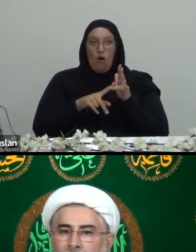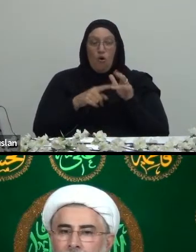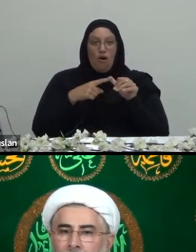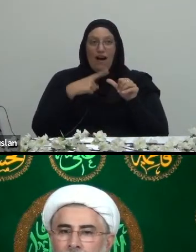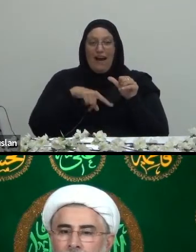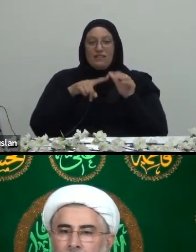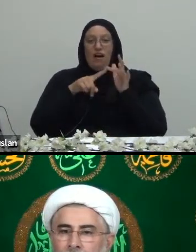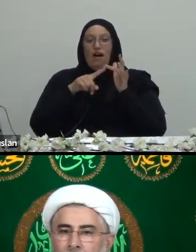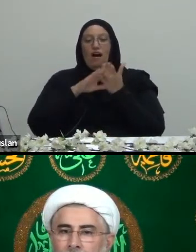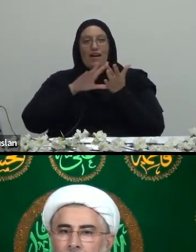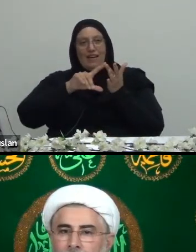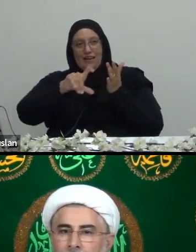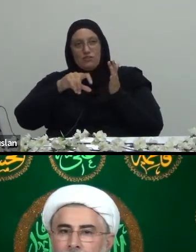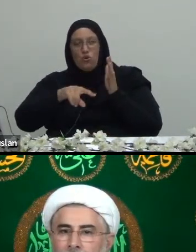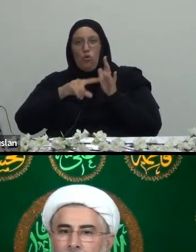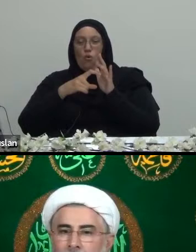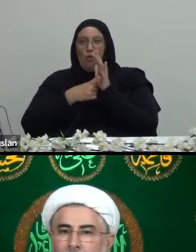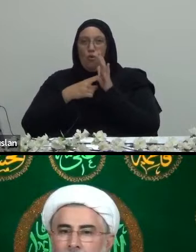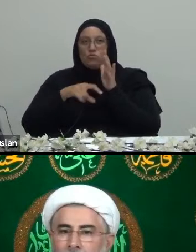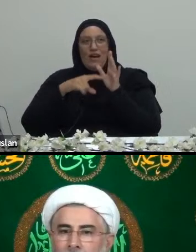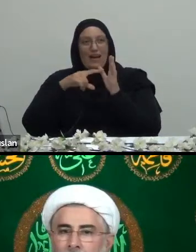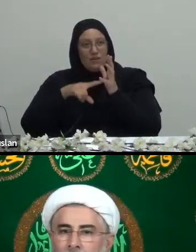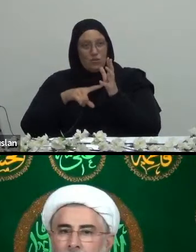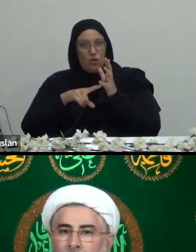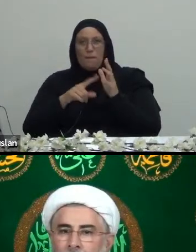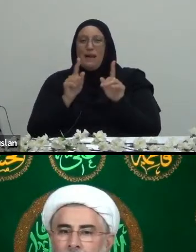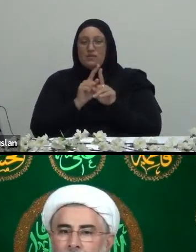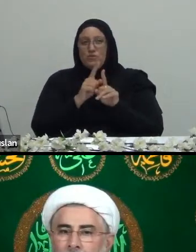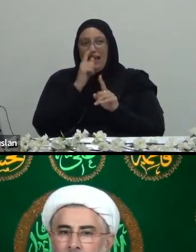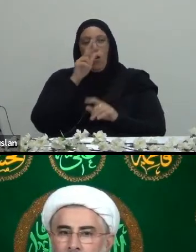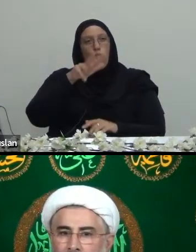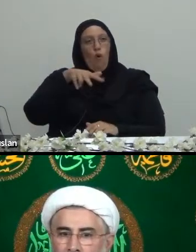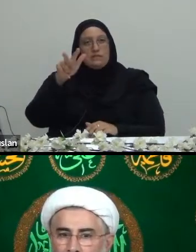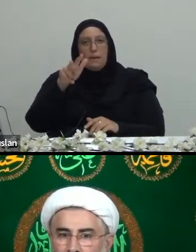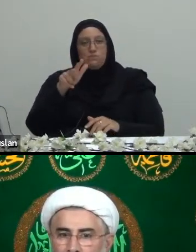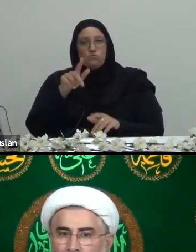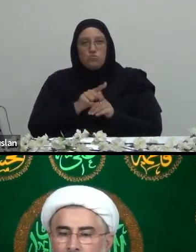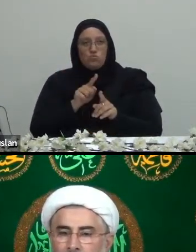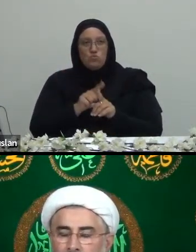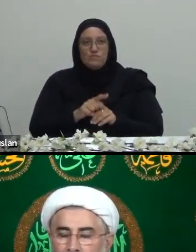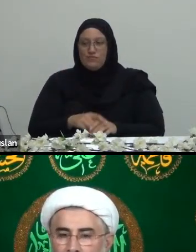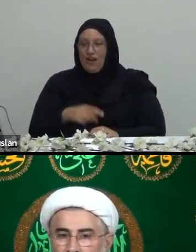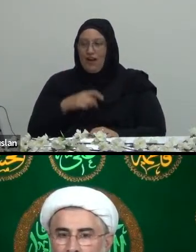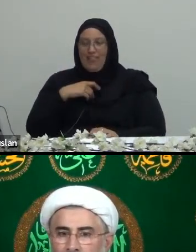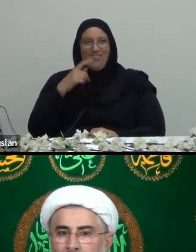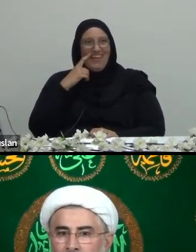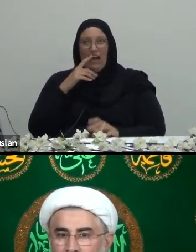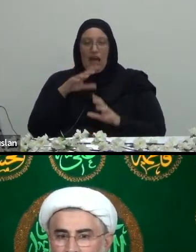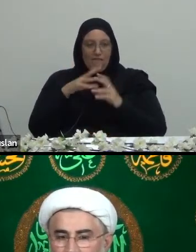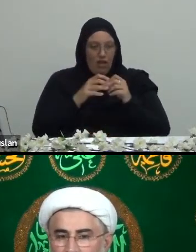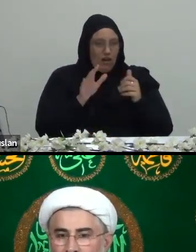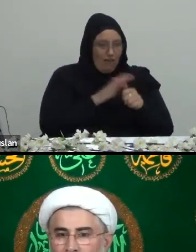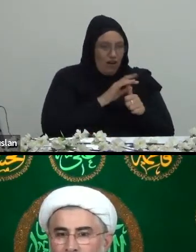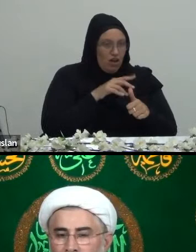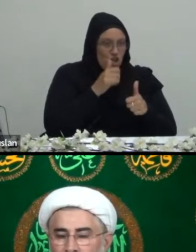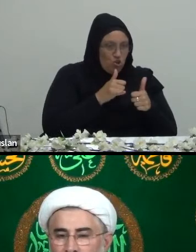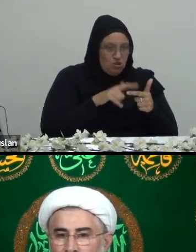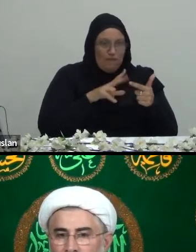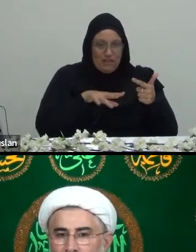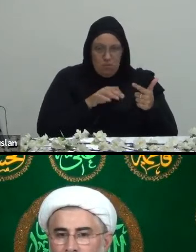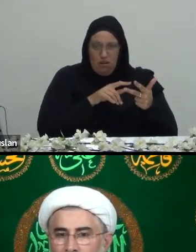info@ihic.org.au. And also you're welcome to send us a WhatsApp message as well. So we have, I think we have almost everything covered.